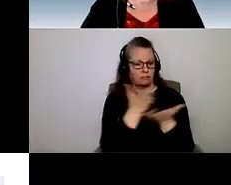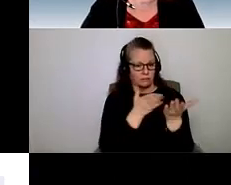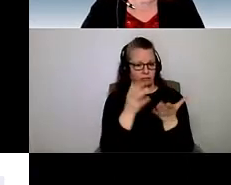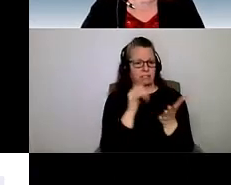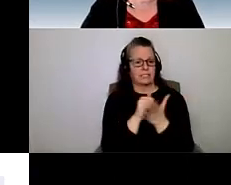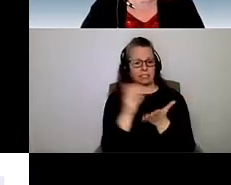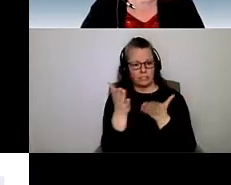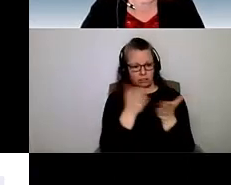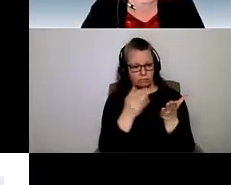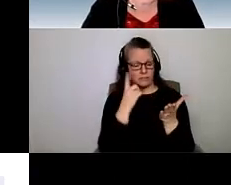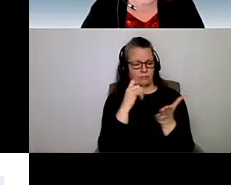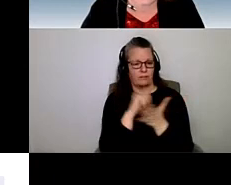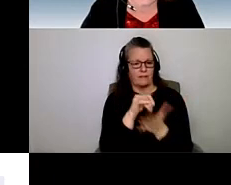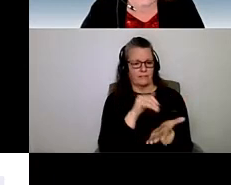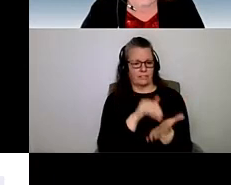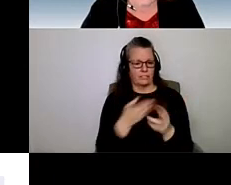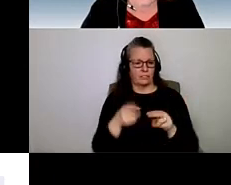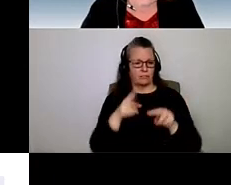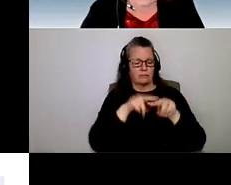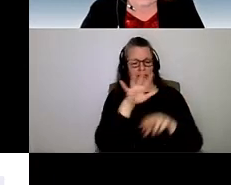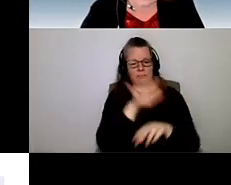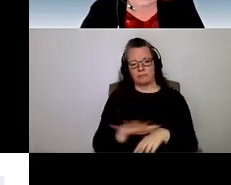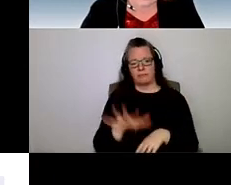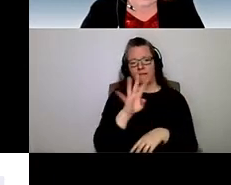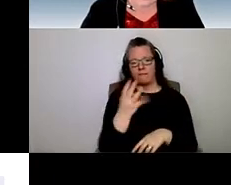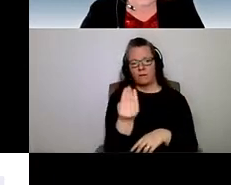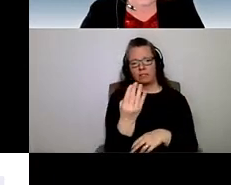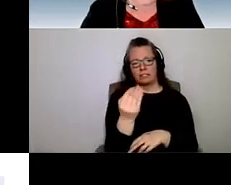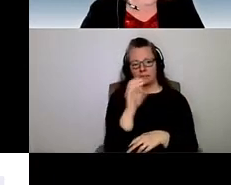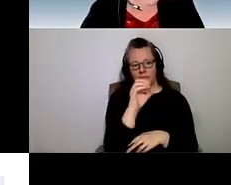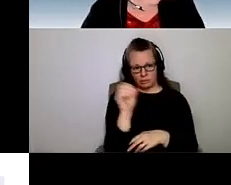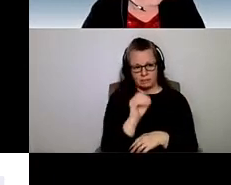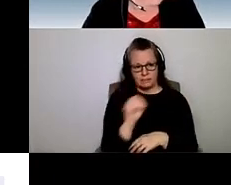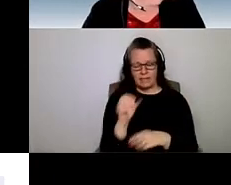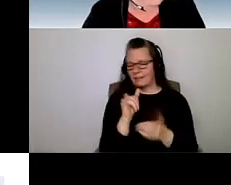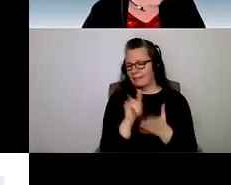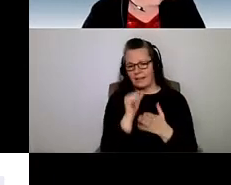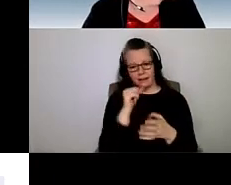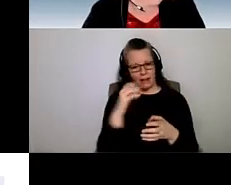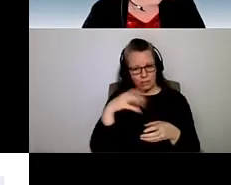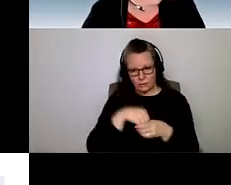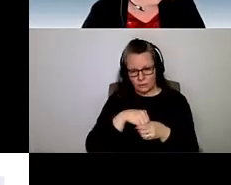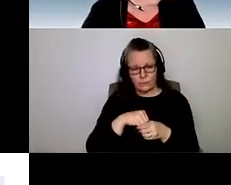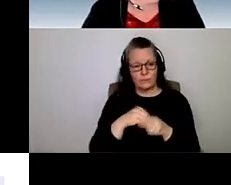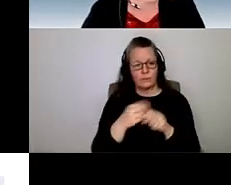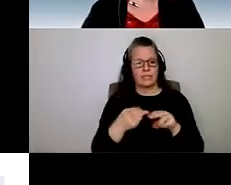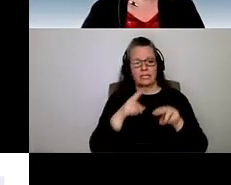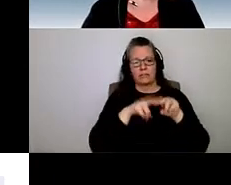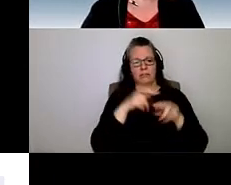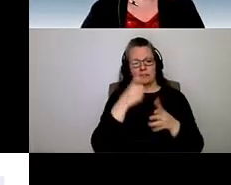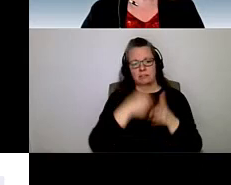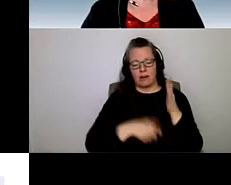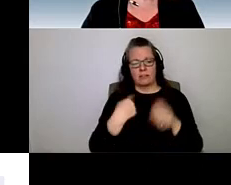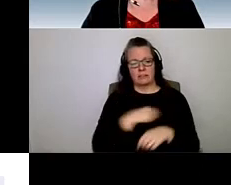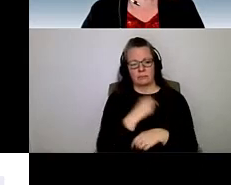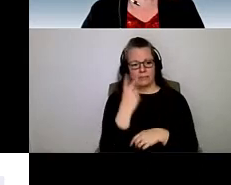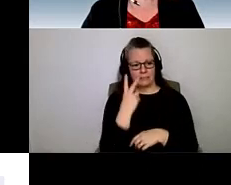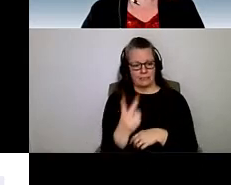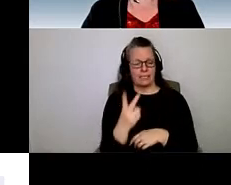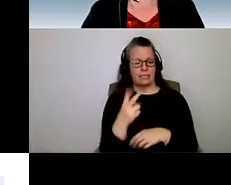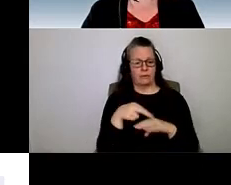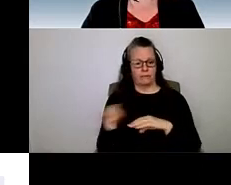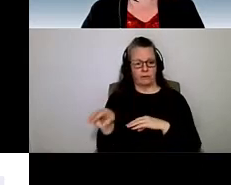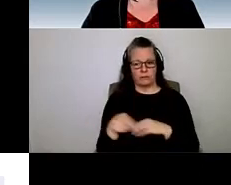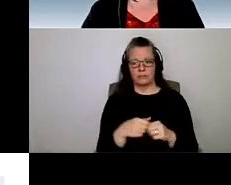physician, increase an average of 14%. And that doesn't include the increased costs that we're seeing in